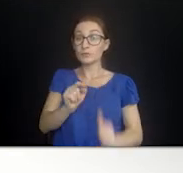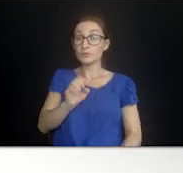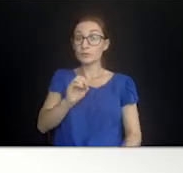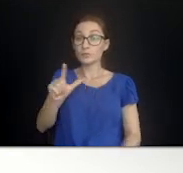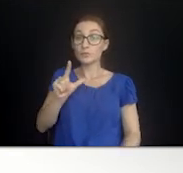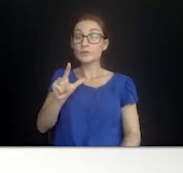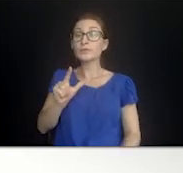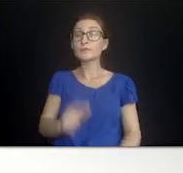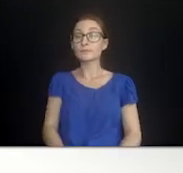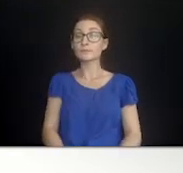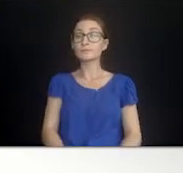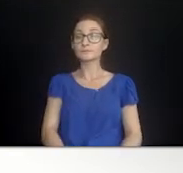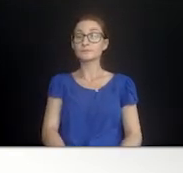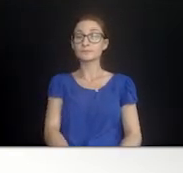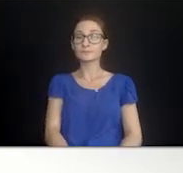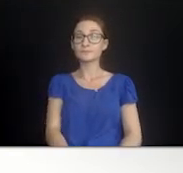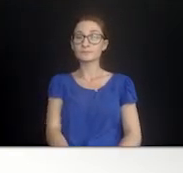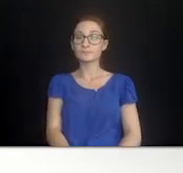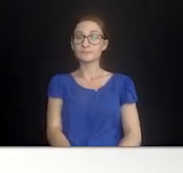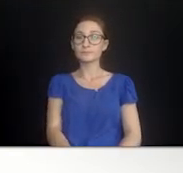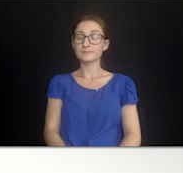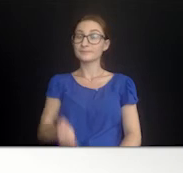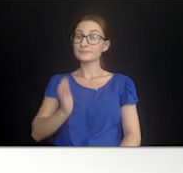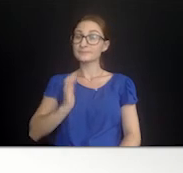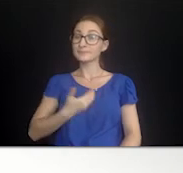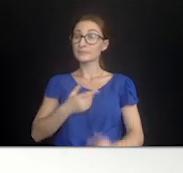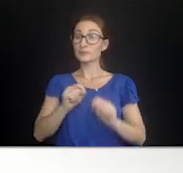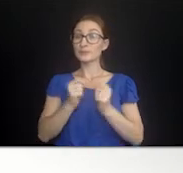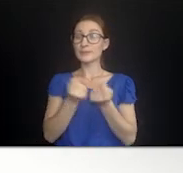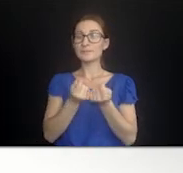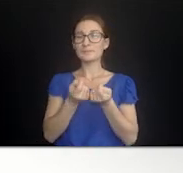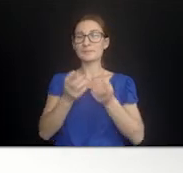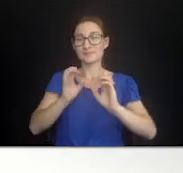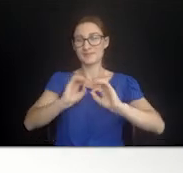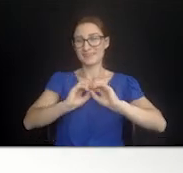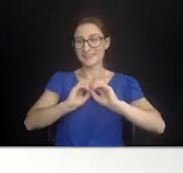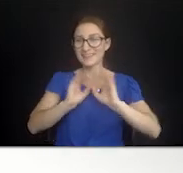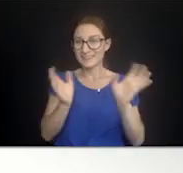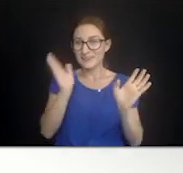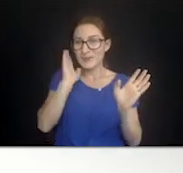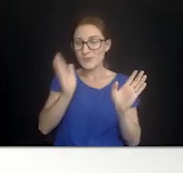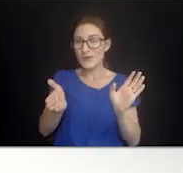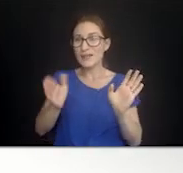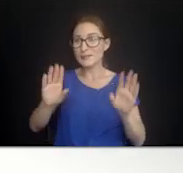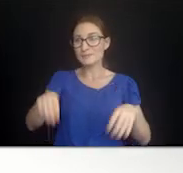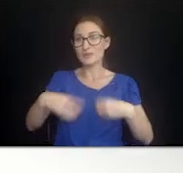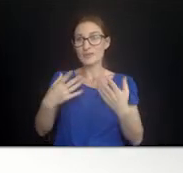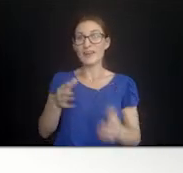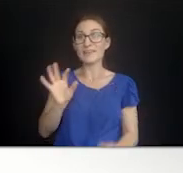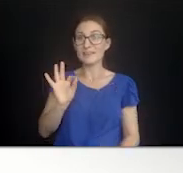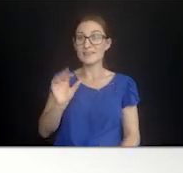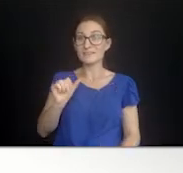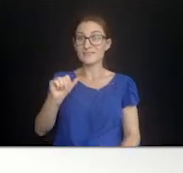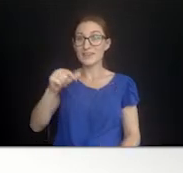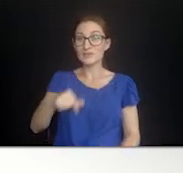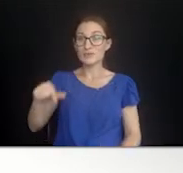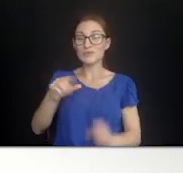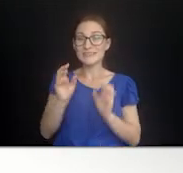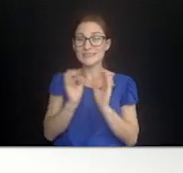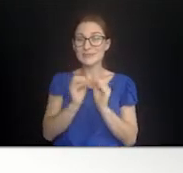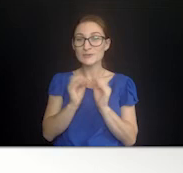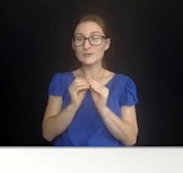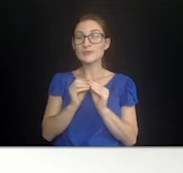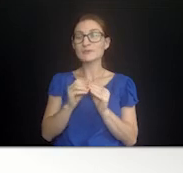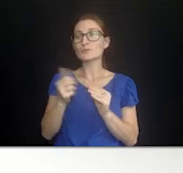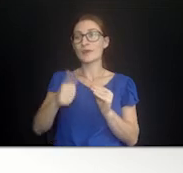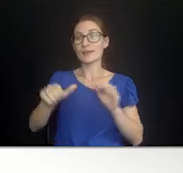with each of the tools that we offer. Our team is also clearly going to afford you an FAQ session that can answer any of